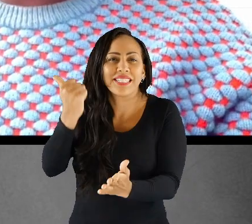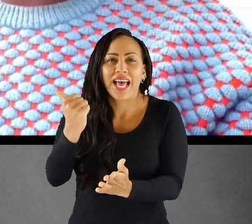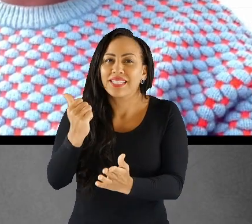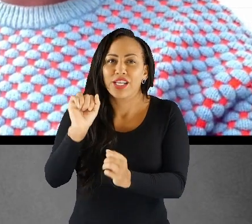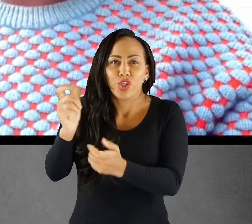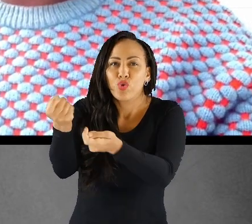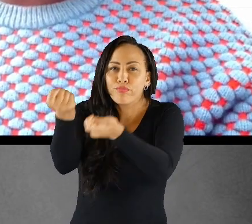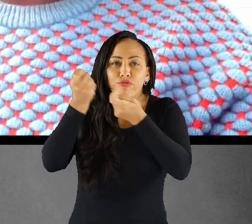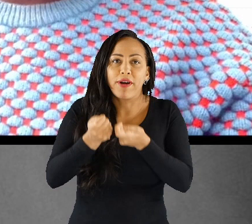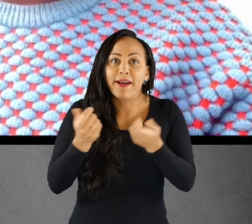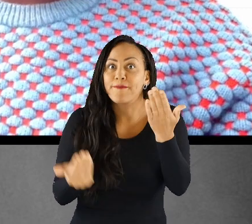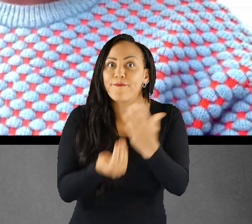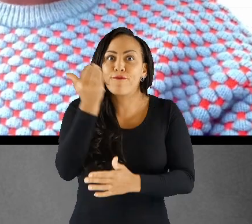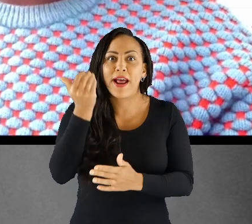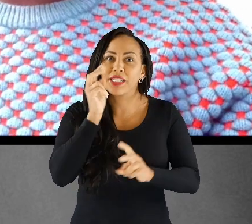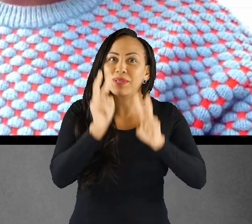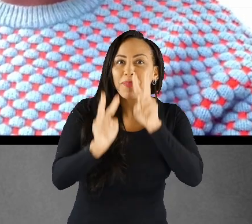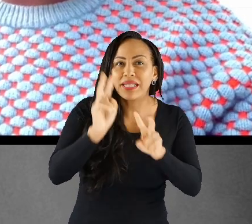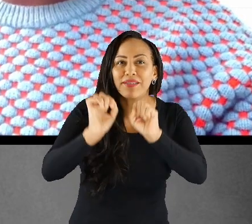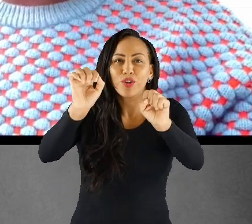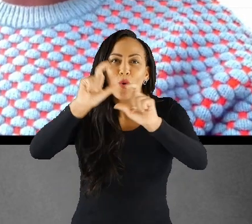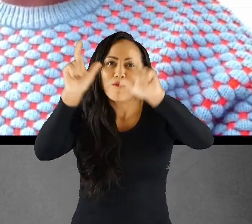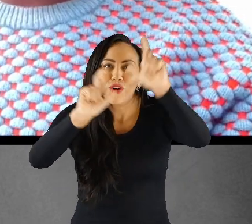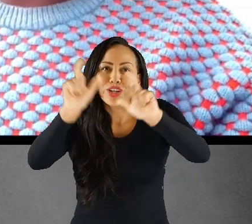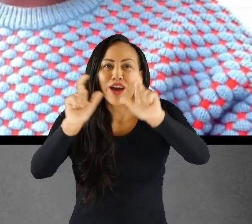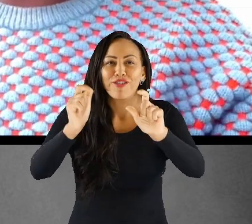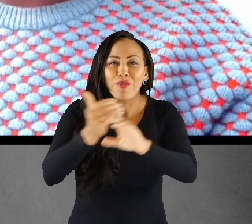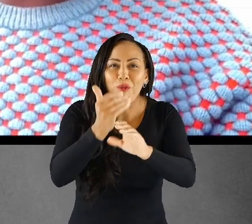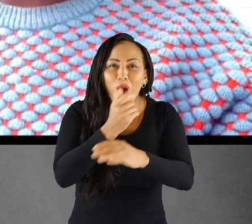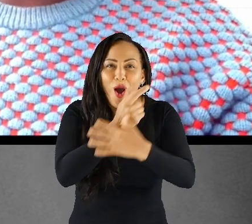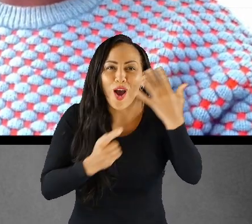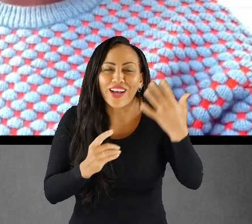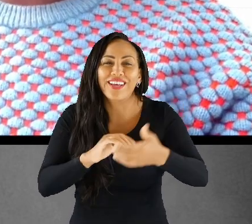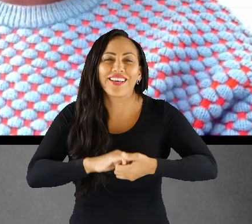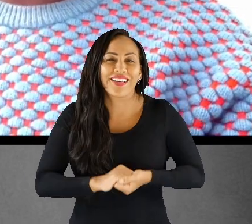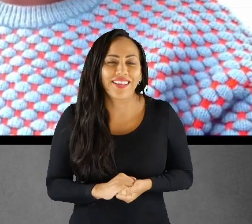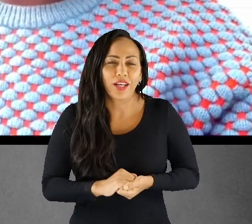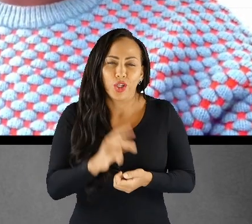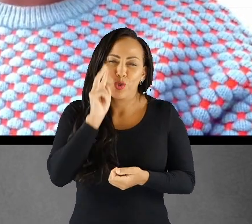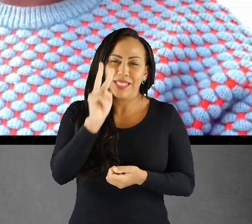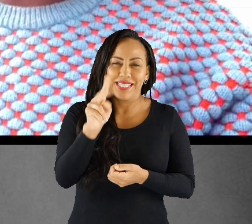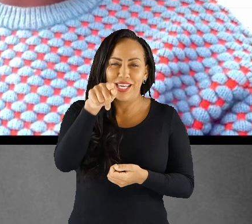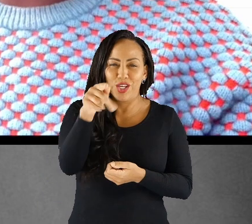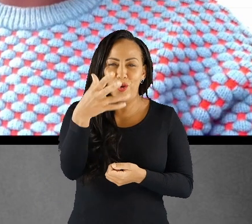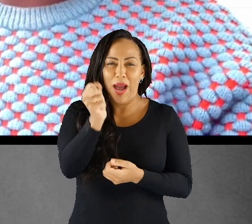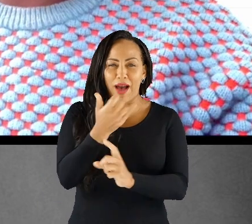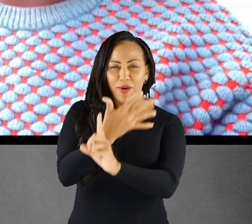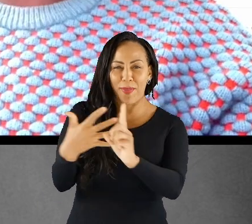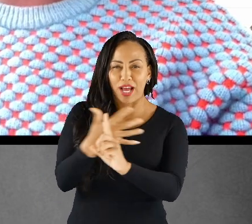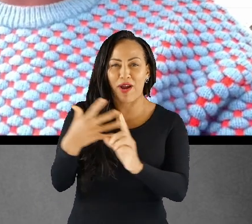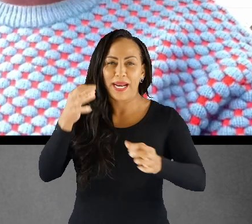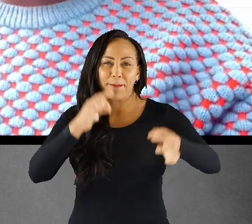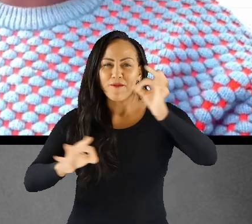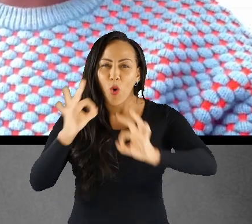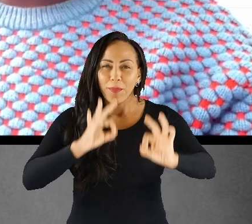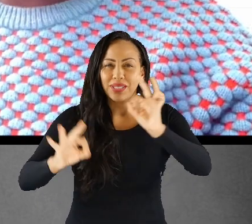of perspective in your photographic work, and you can kind of see that performative background